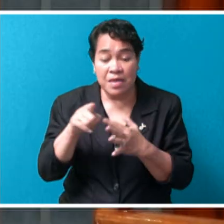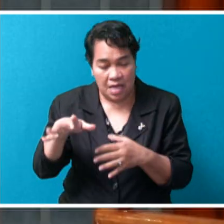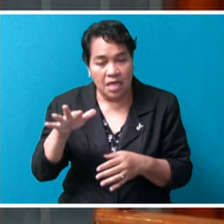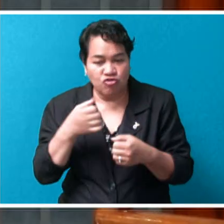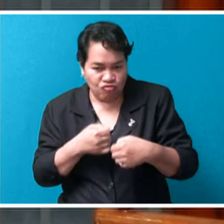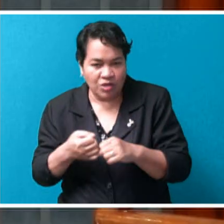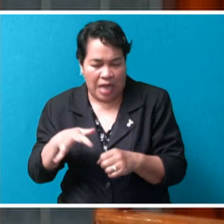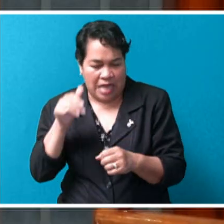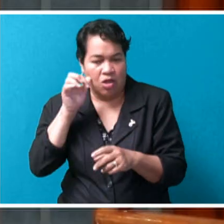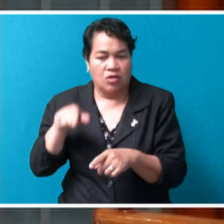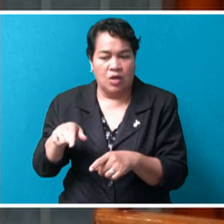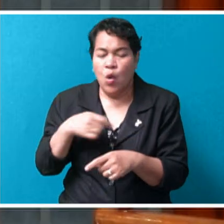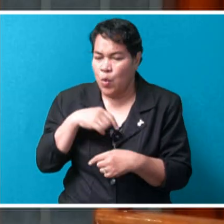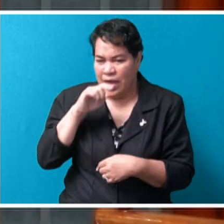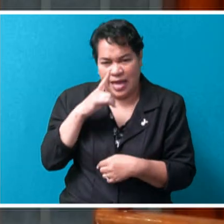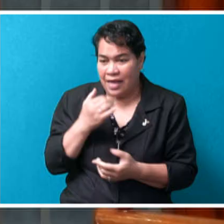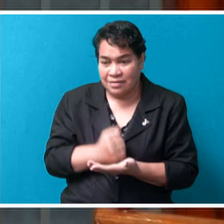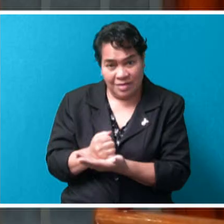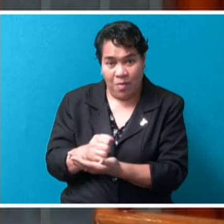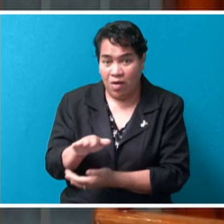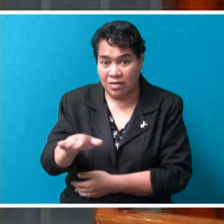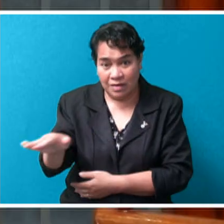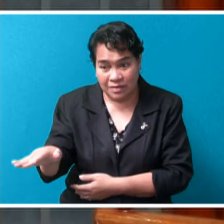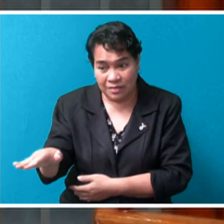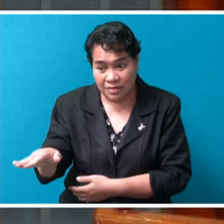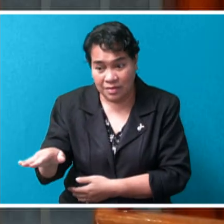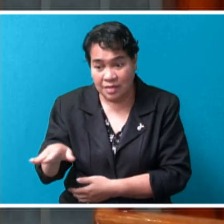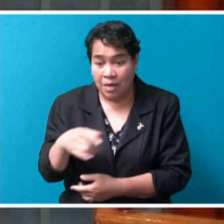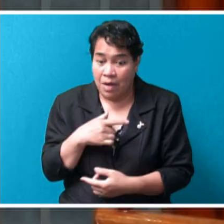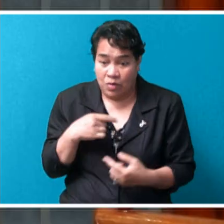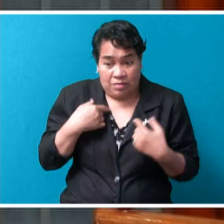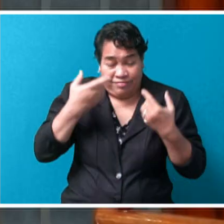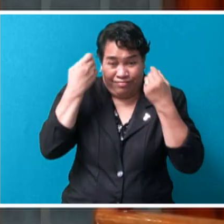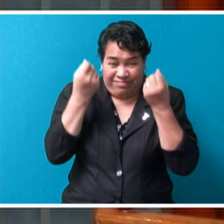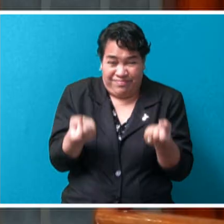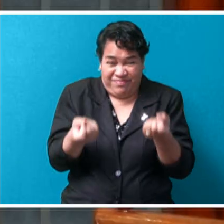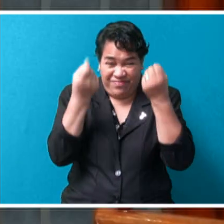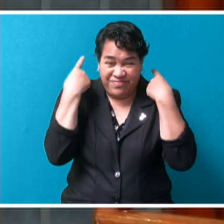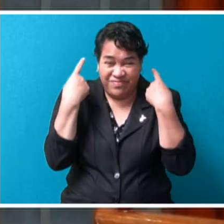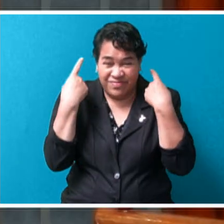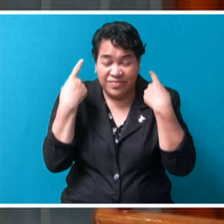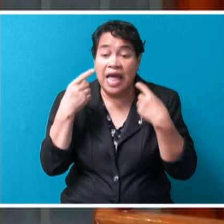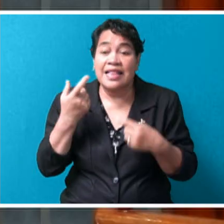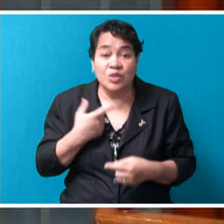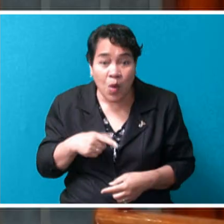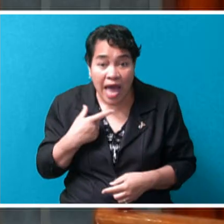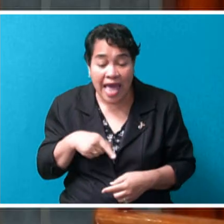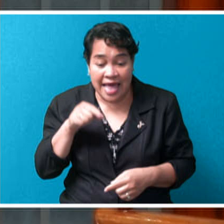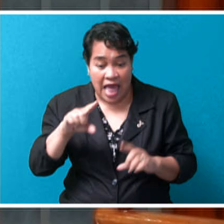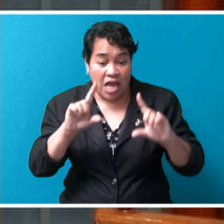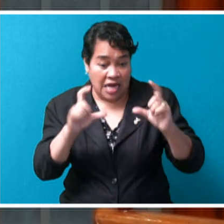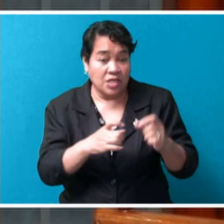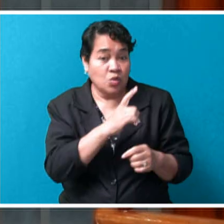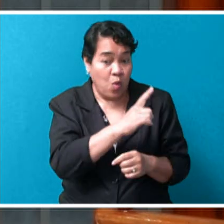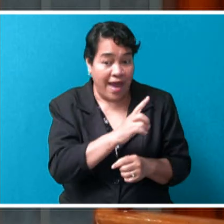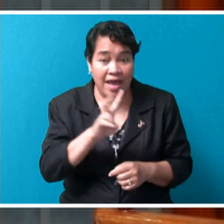we cannot effectively support what we properly do not understand. That is why, under clusters 1 and 2,